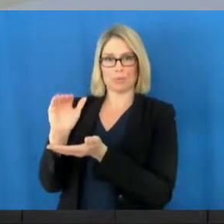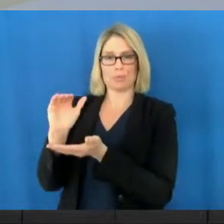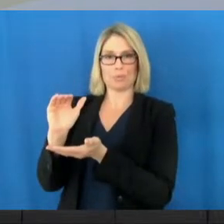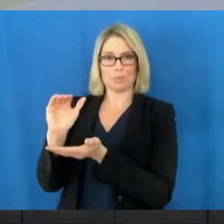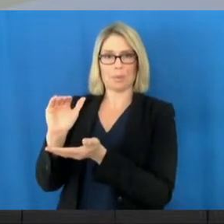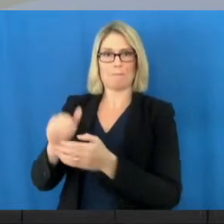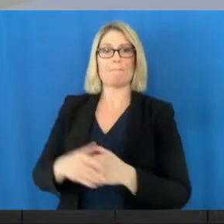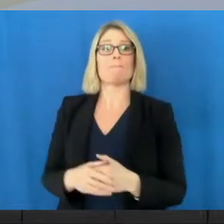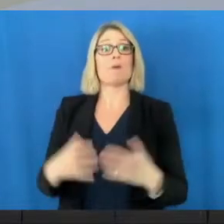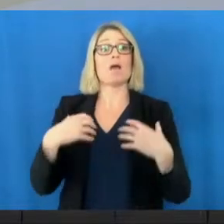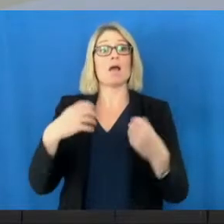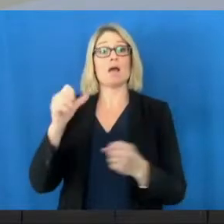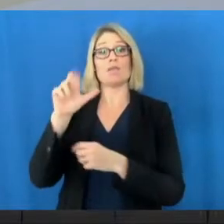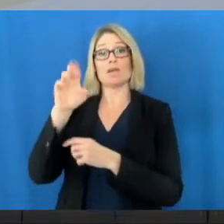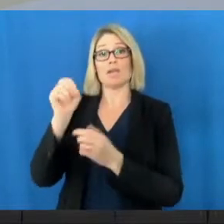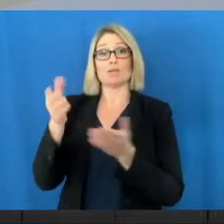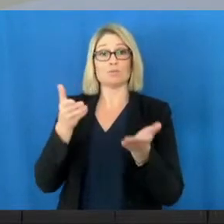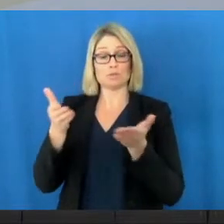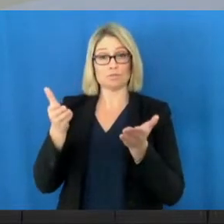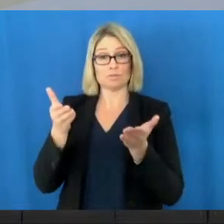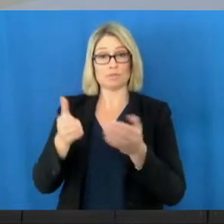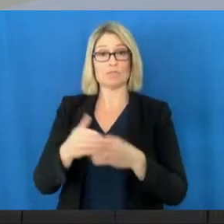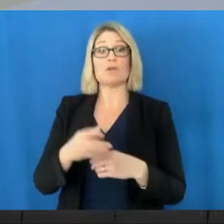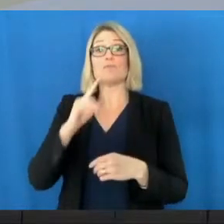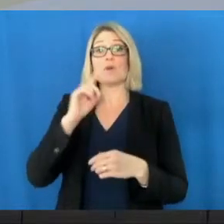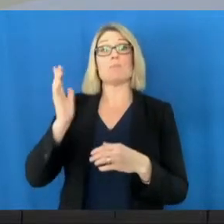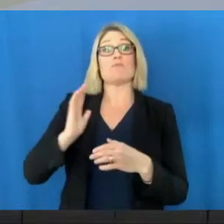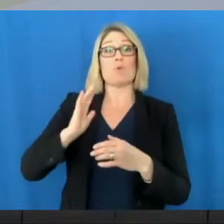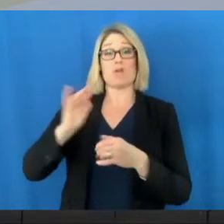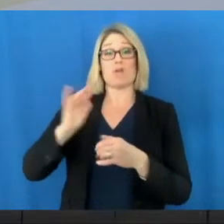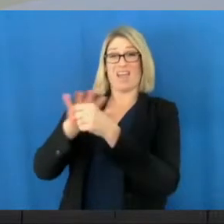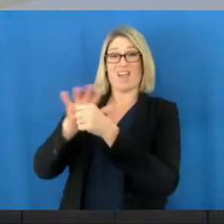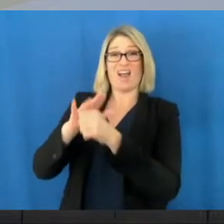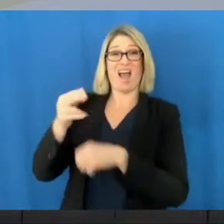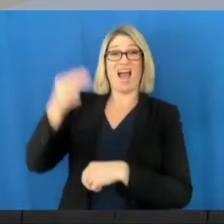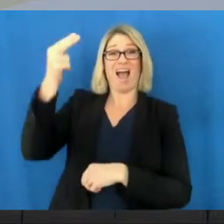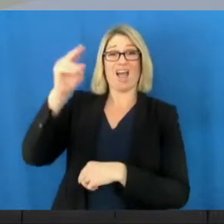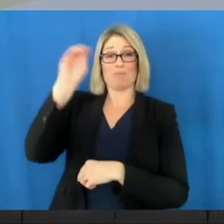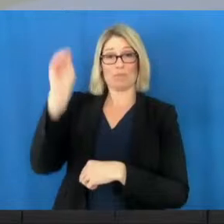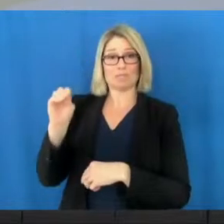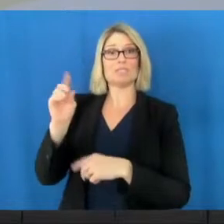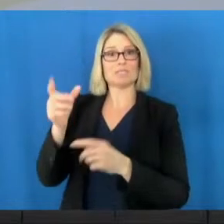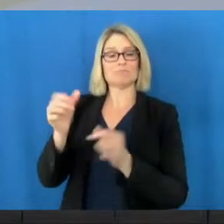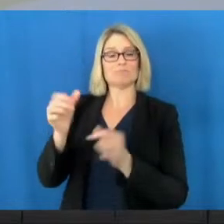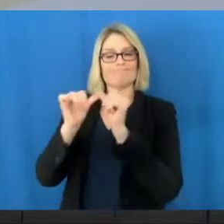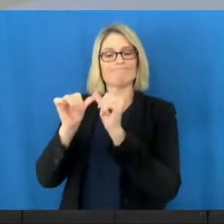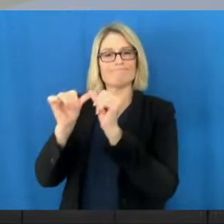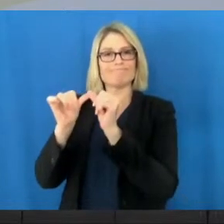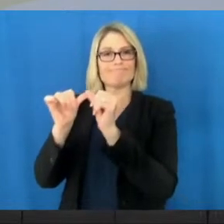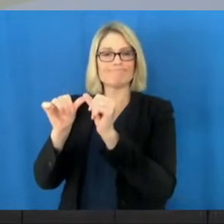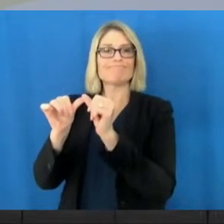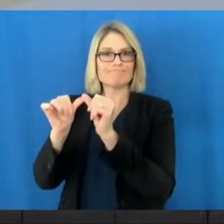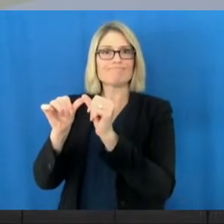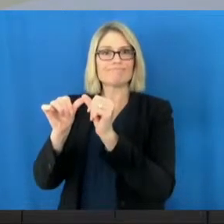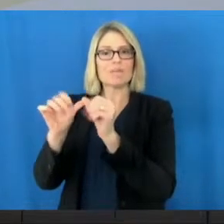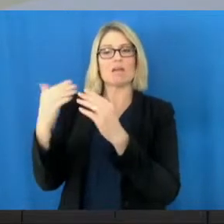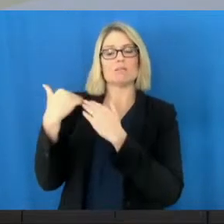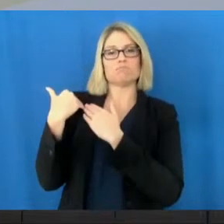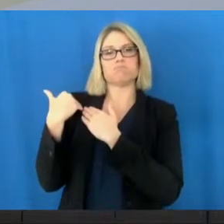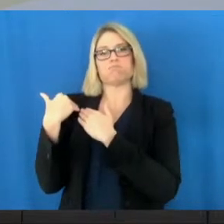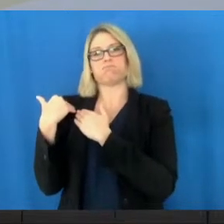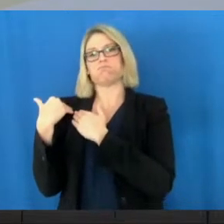Healthcare services in areas of Canada with the highest rates of COVID-19 infection continued to experience significant burden and strain on